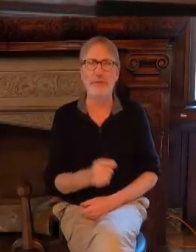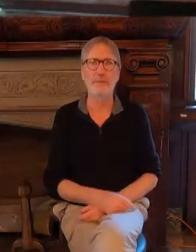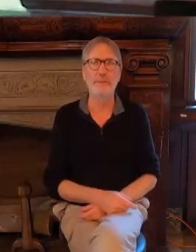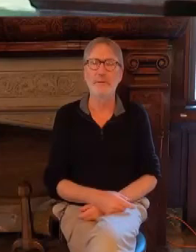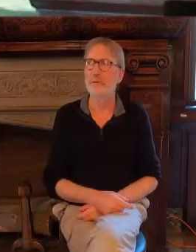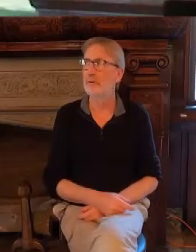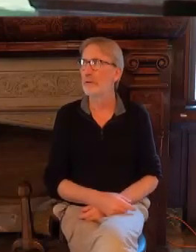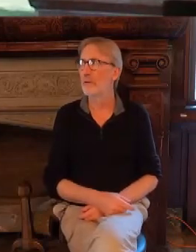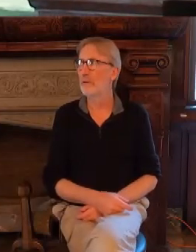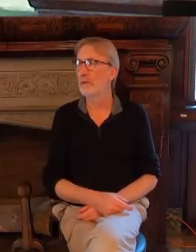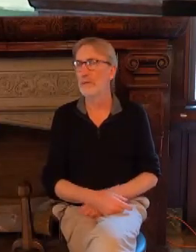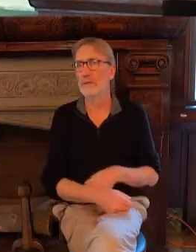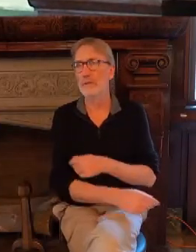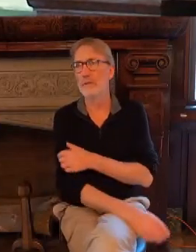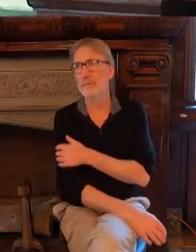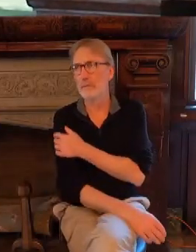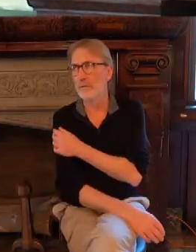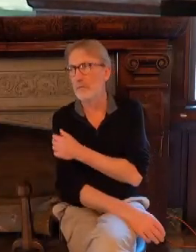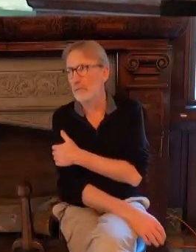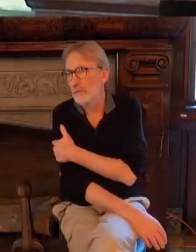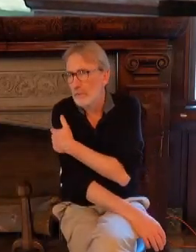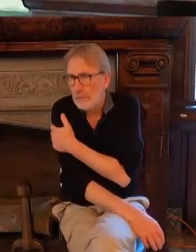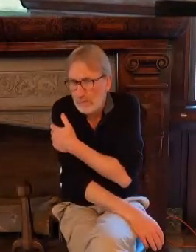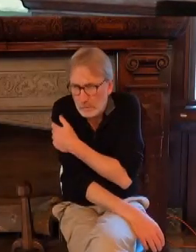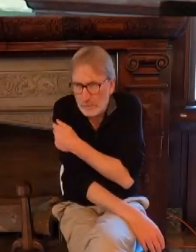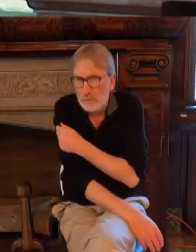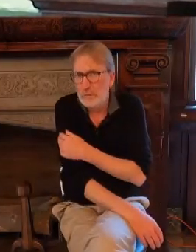All right, I think I saw your hand and then I can come back to you.